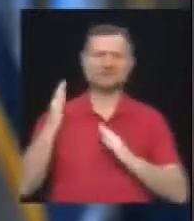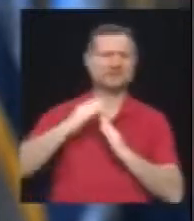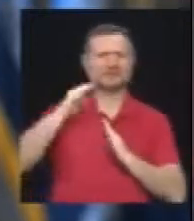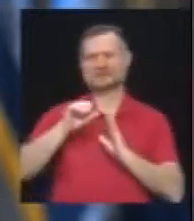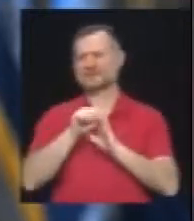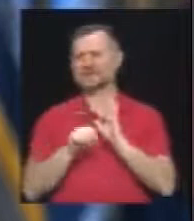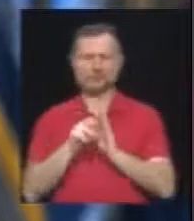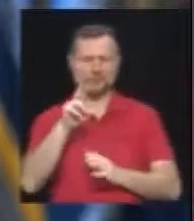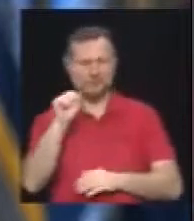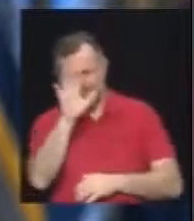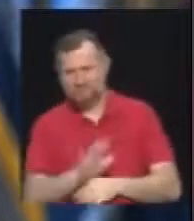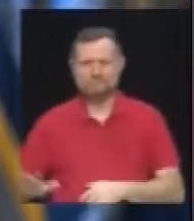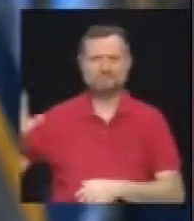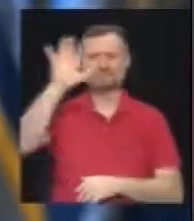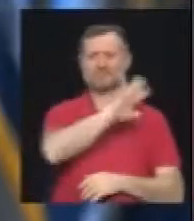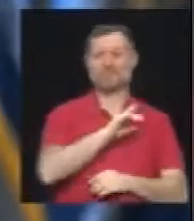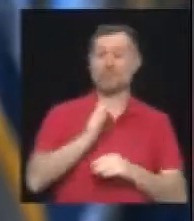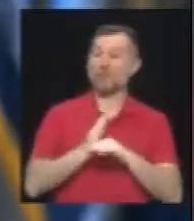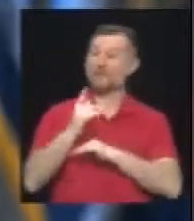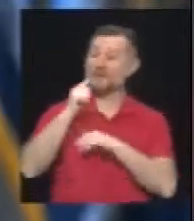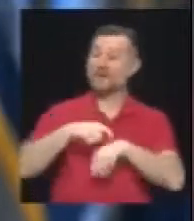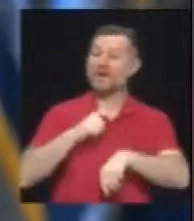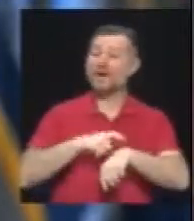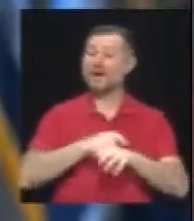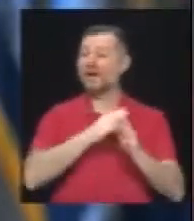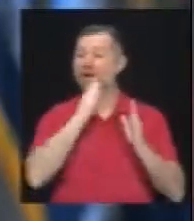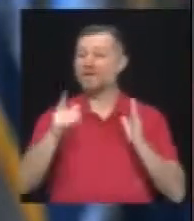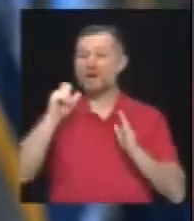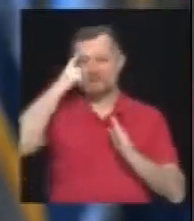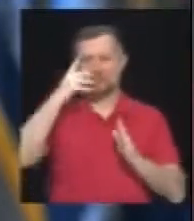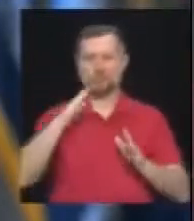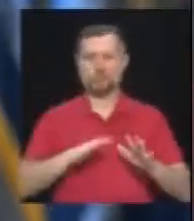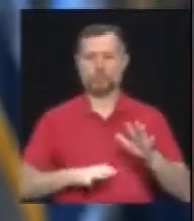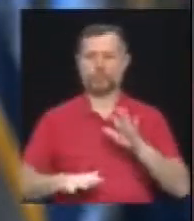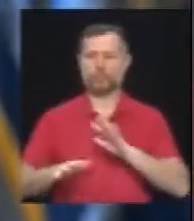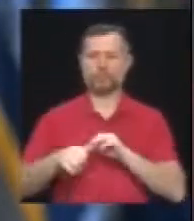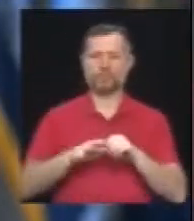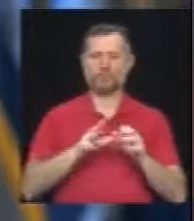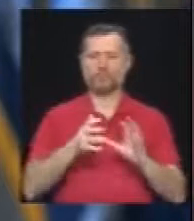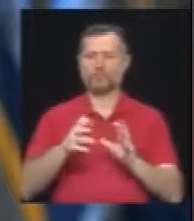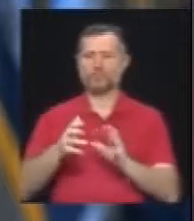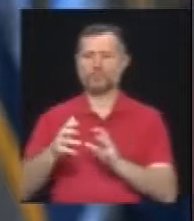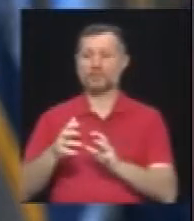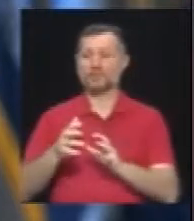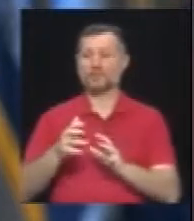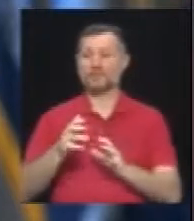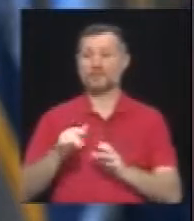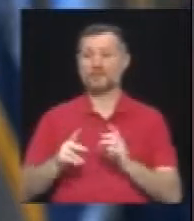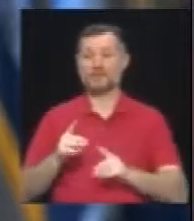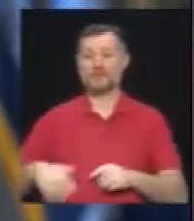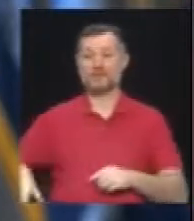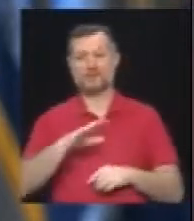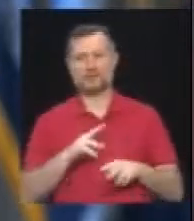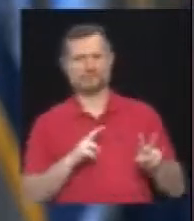government lost its competence. And then people lost confidence in